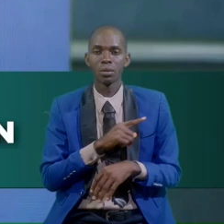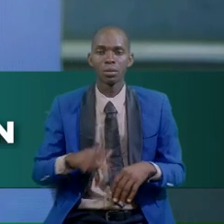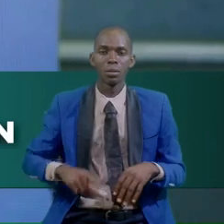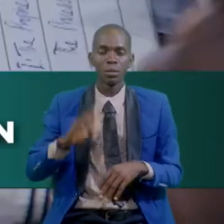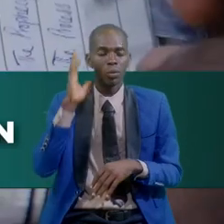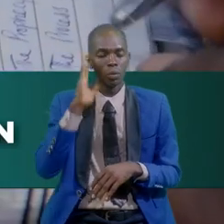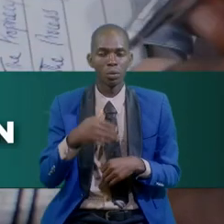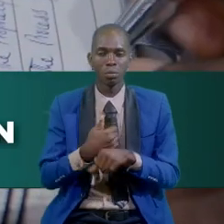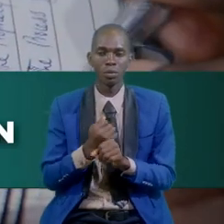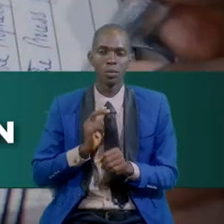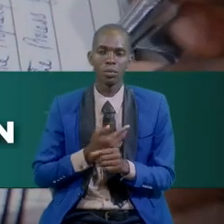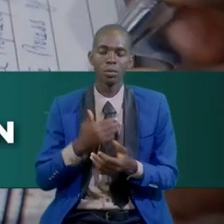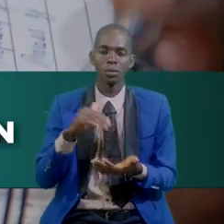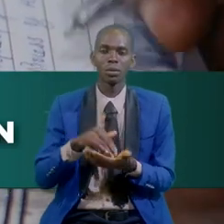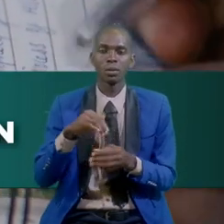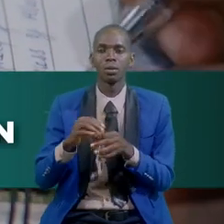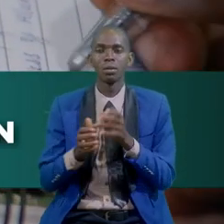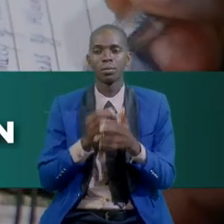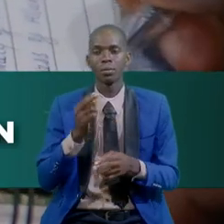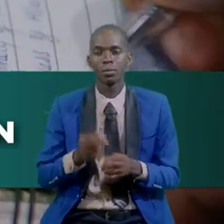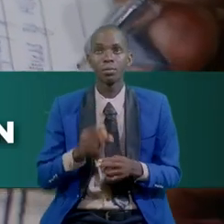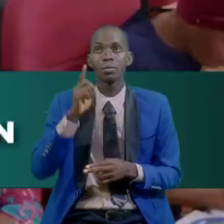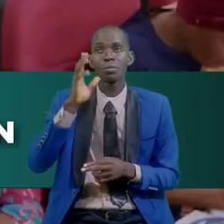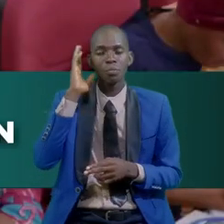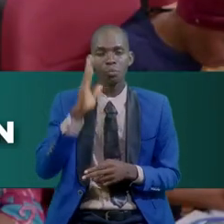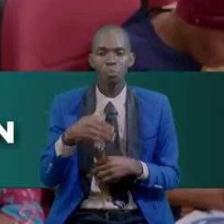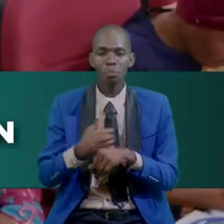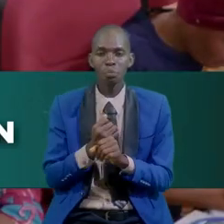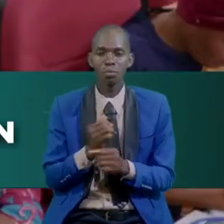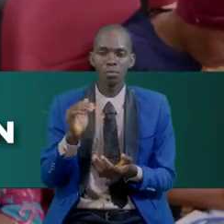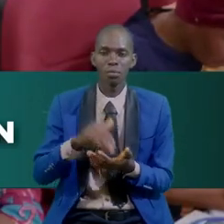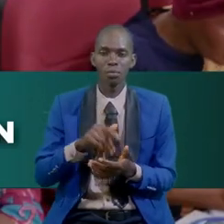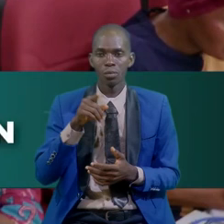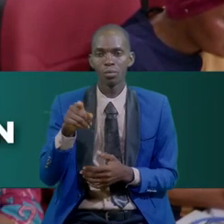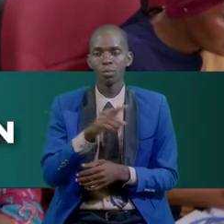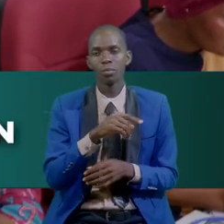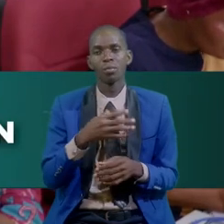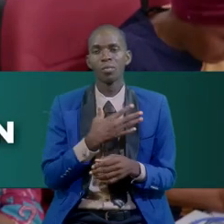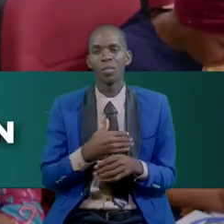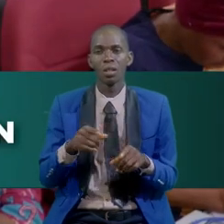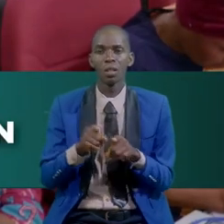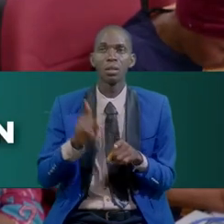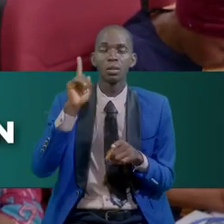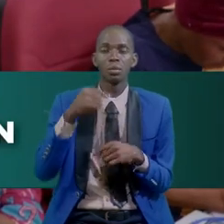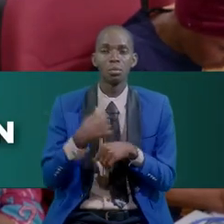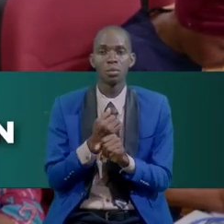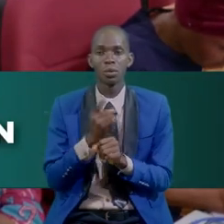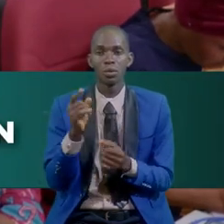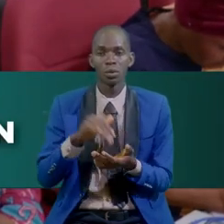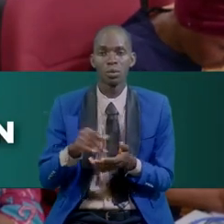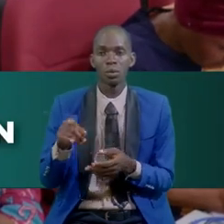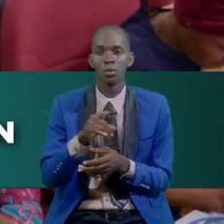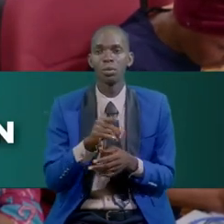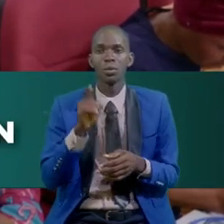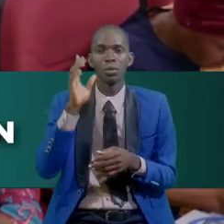remake us. Amen. He will remake you. And as he remakes you, he will use you as an